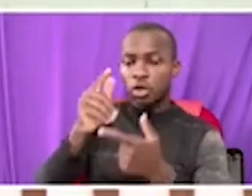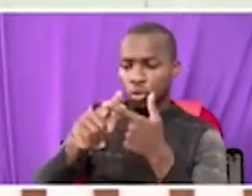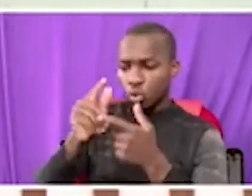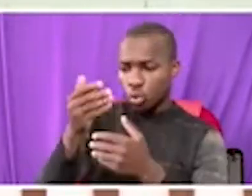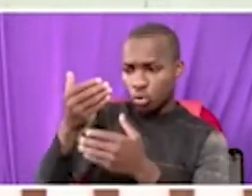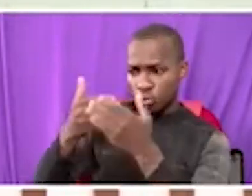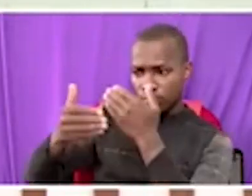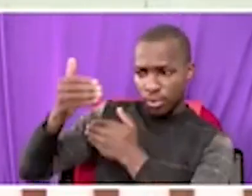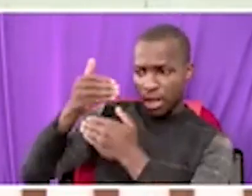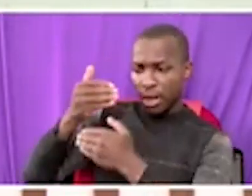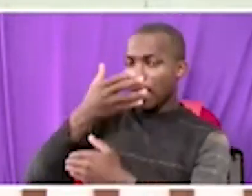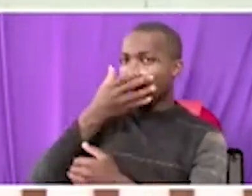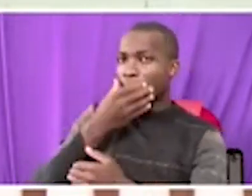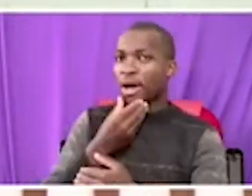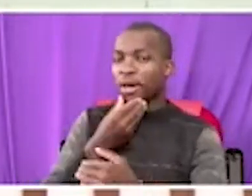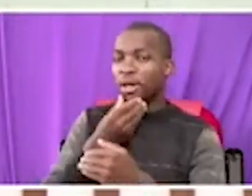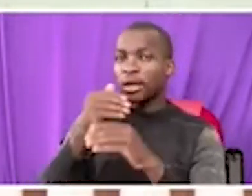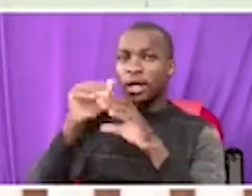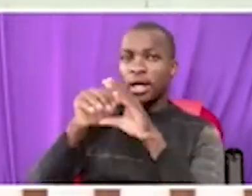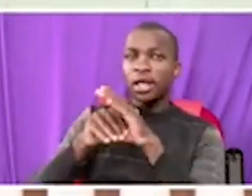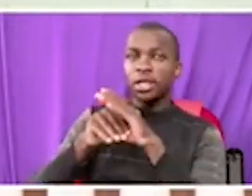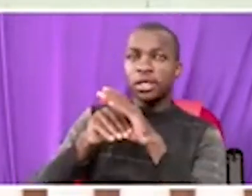theologian in